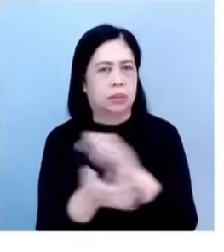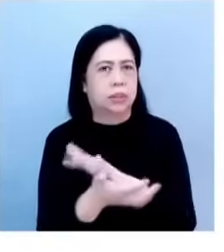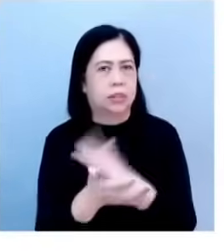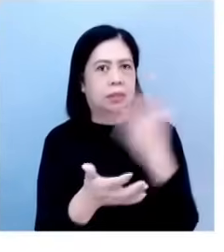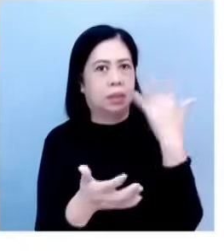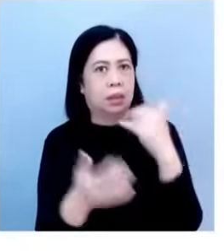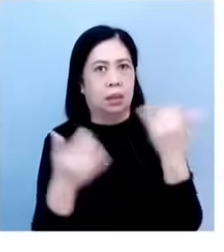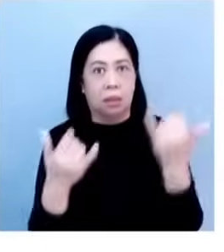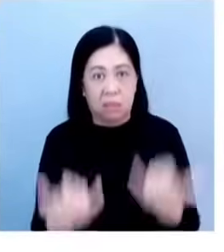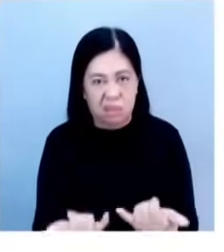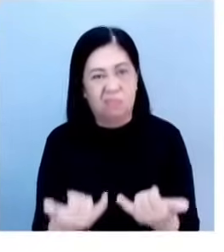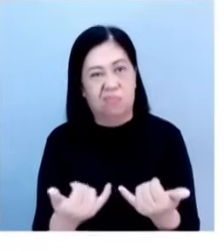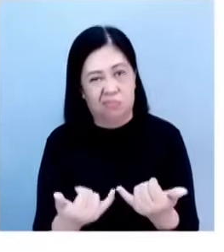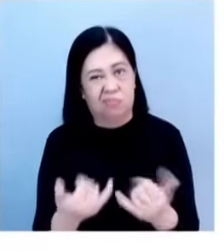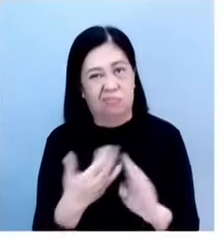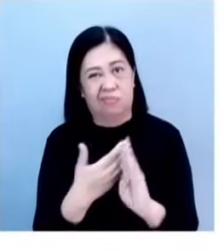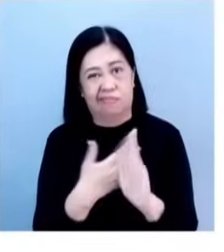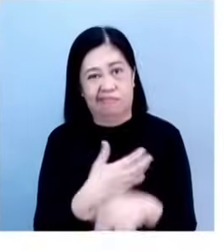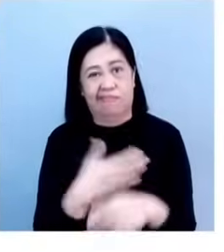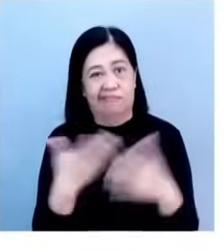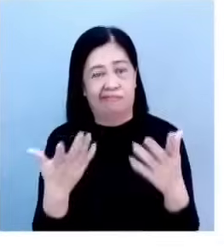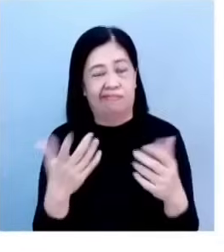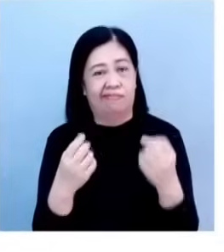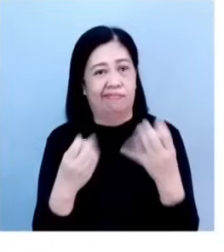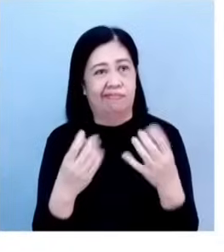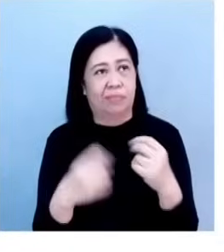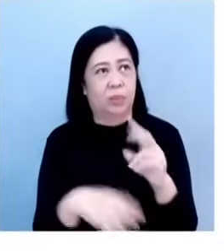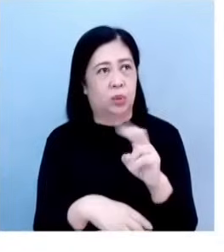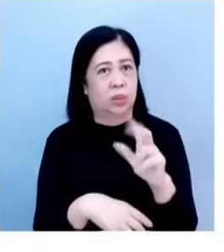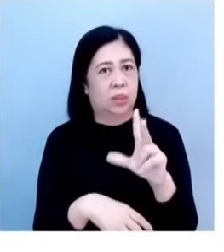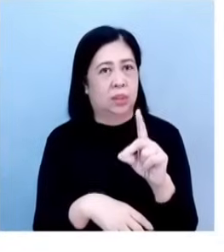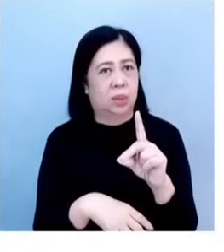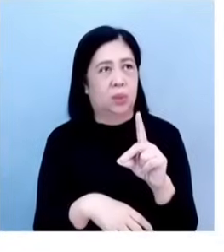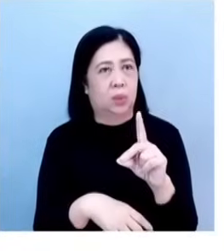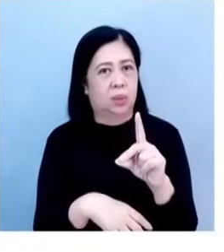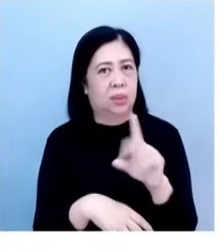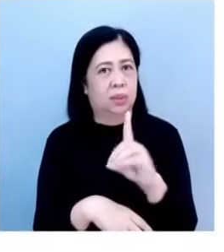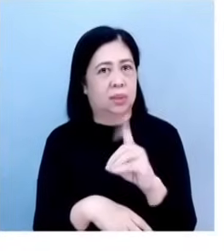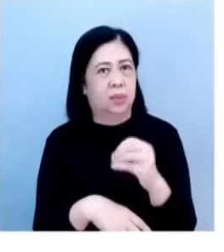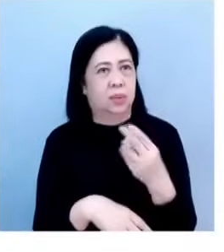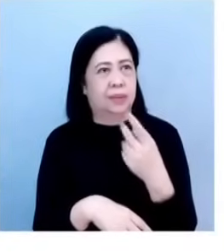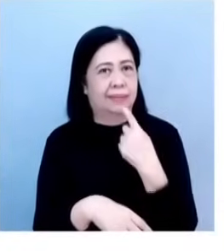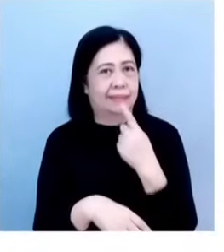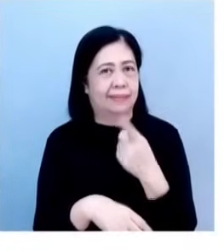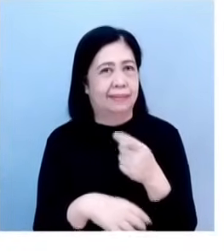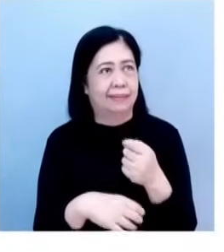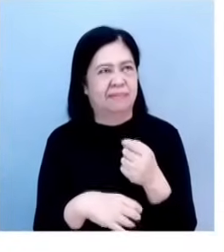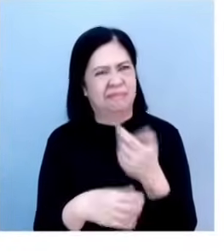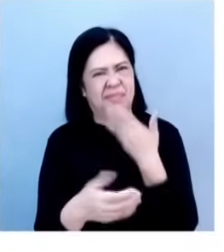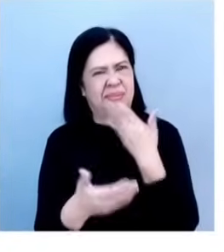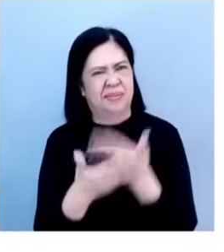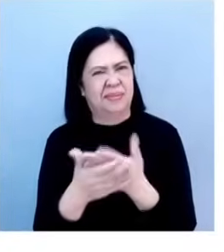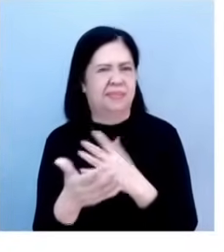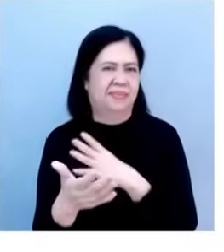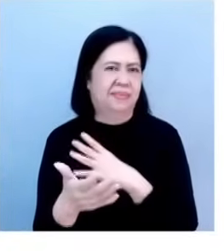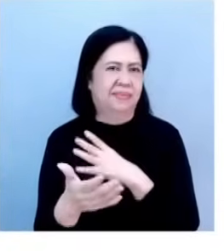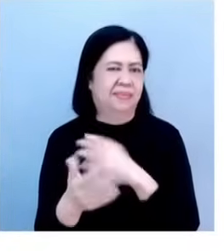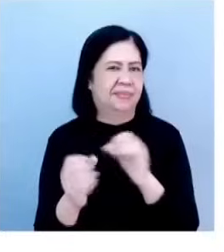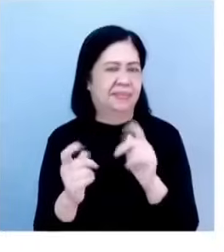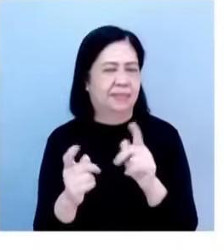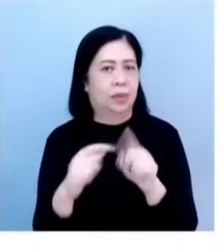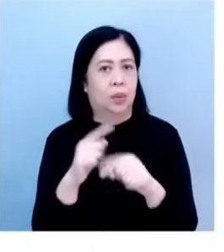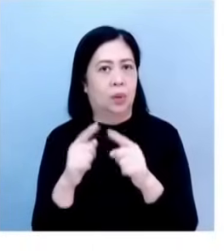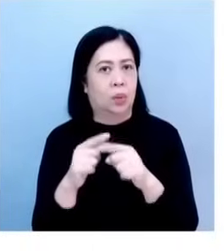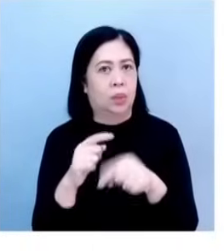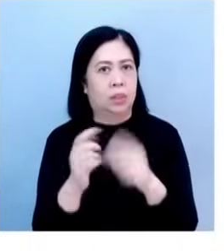today, you have this number of 231, which the DOH is saying it's good enough, all things considered. When do they